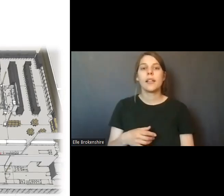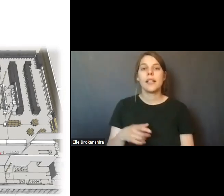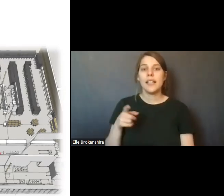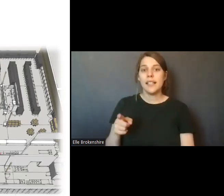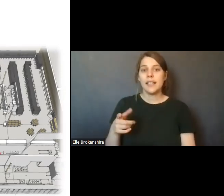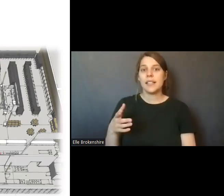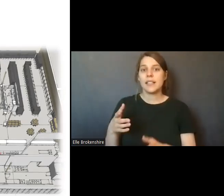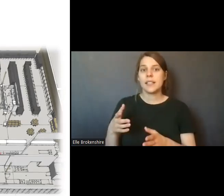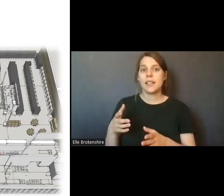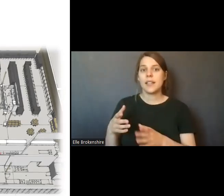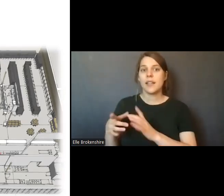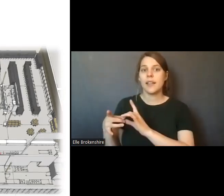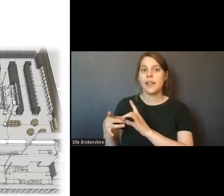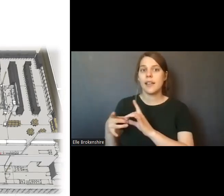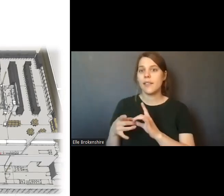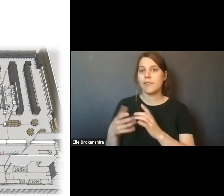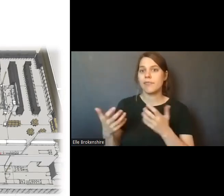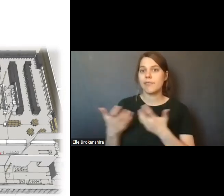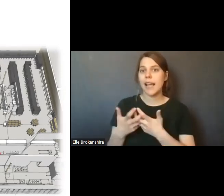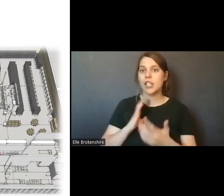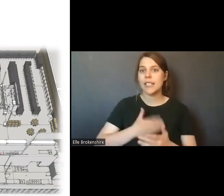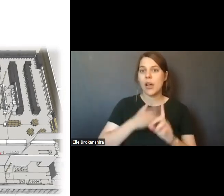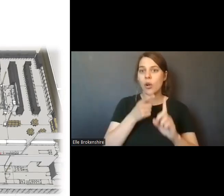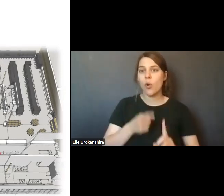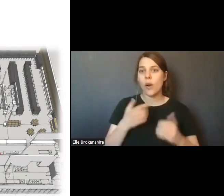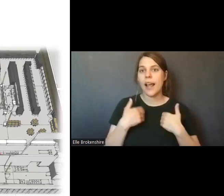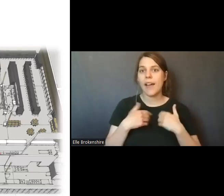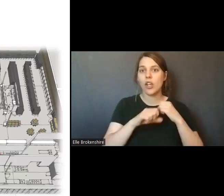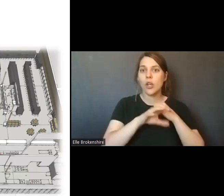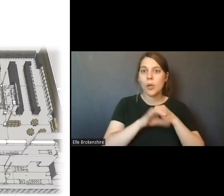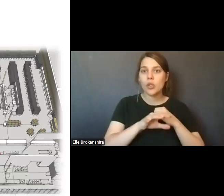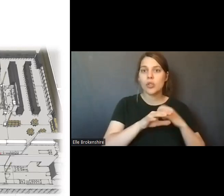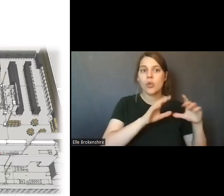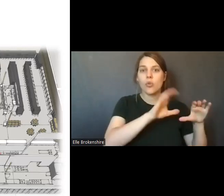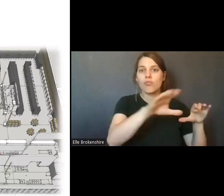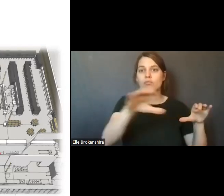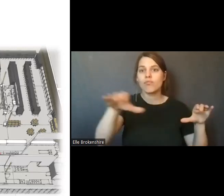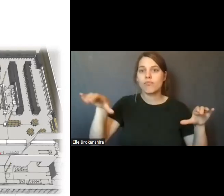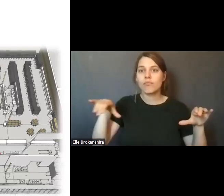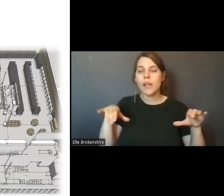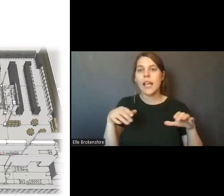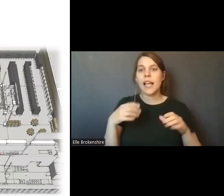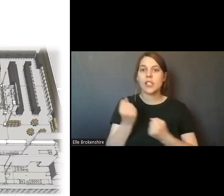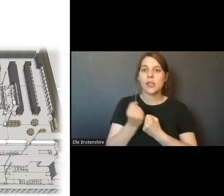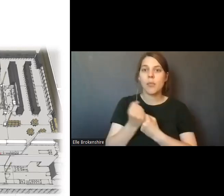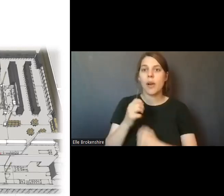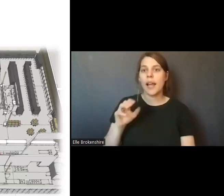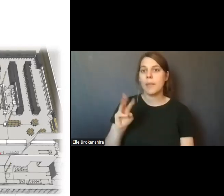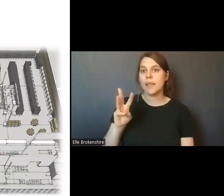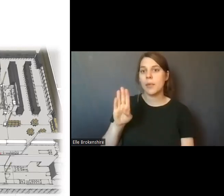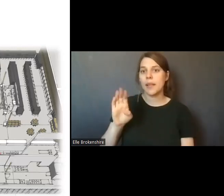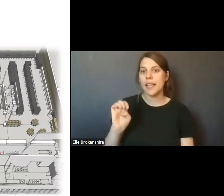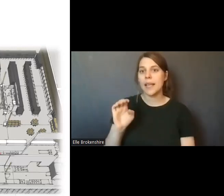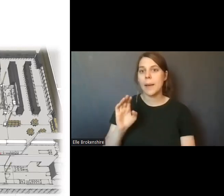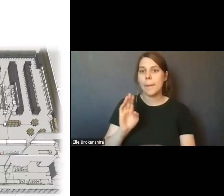Hope initiative goal to activate these commercial corridors and support MWBE businesses. This project